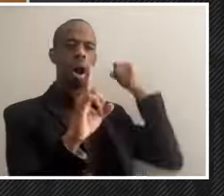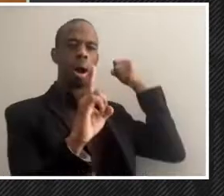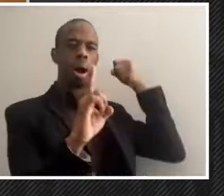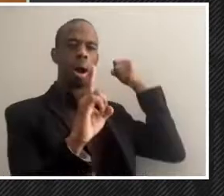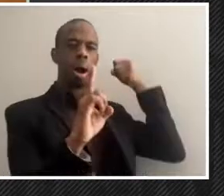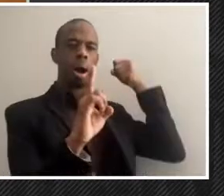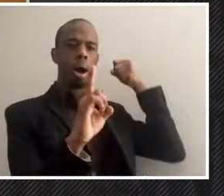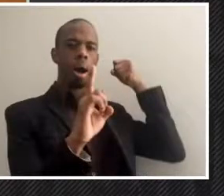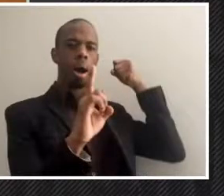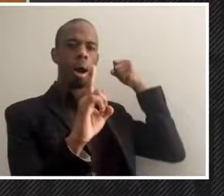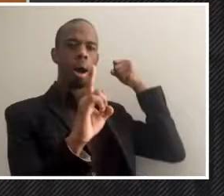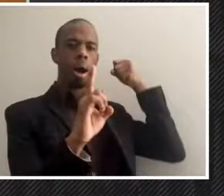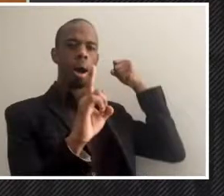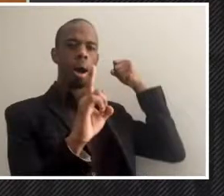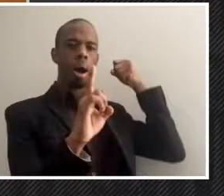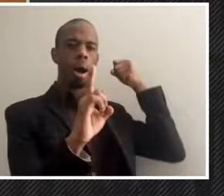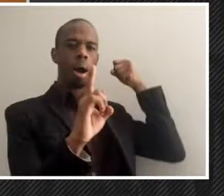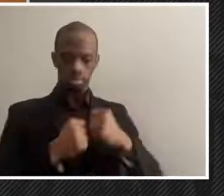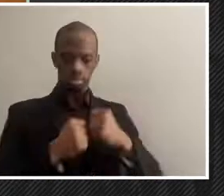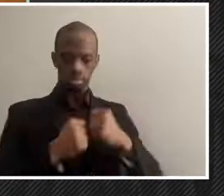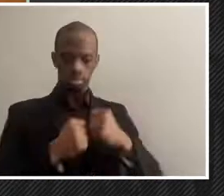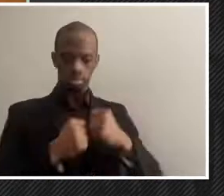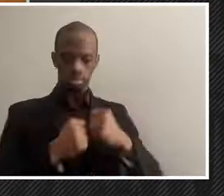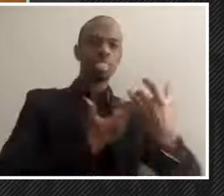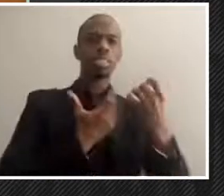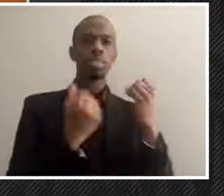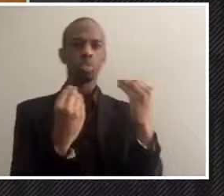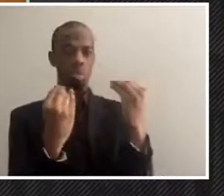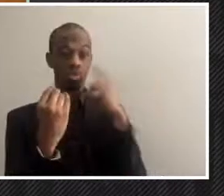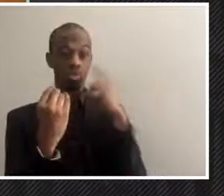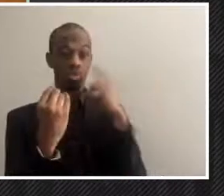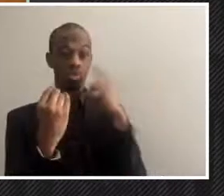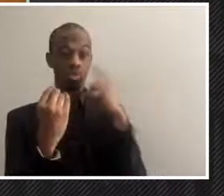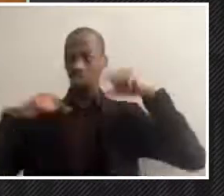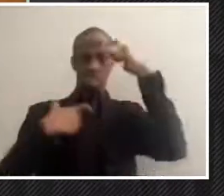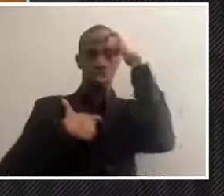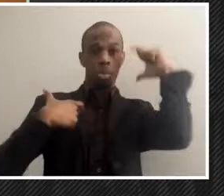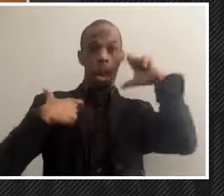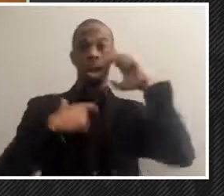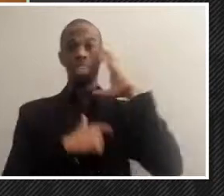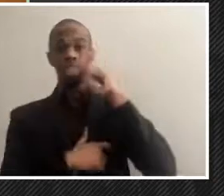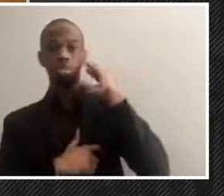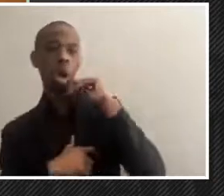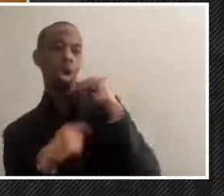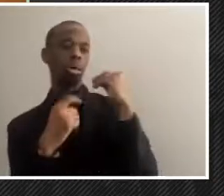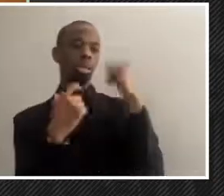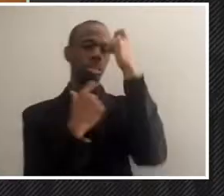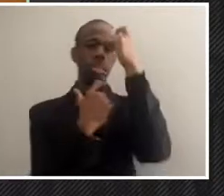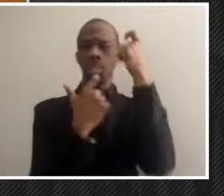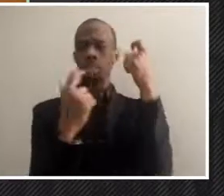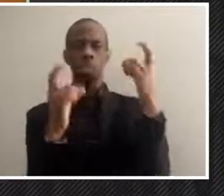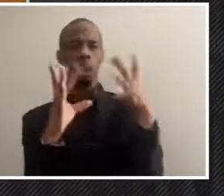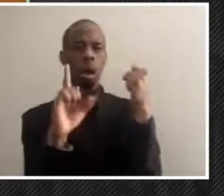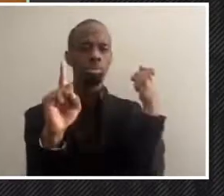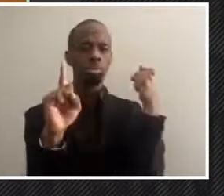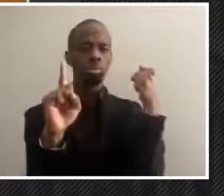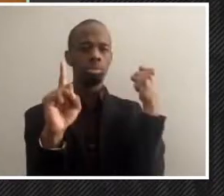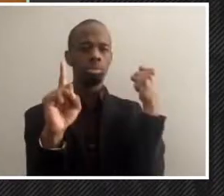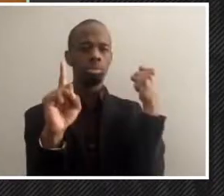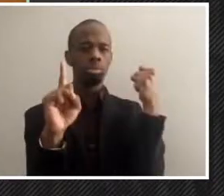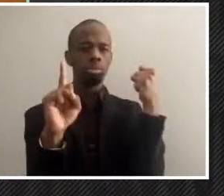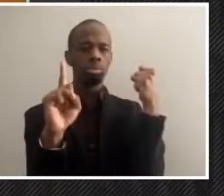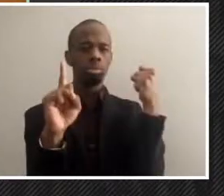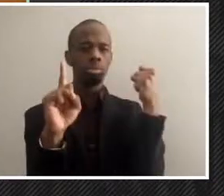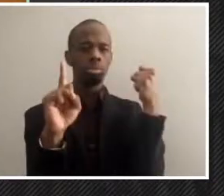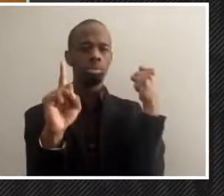that I think any person of reasonableness would say are not appropriate in this kind of situation with such a